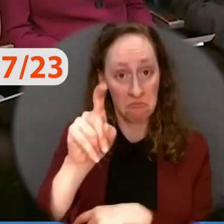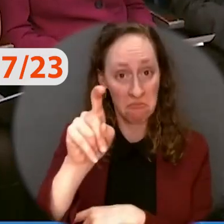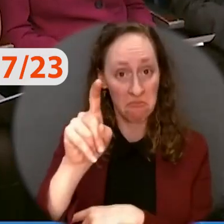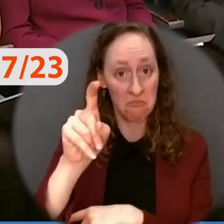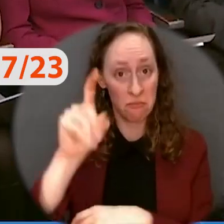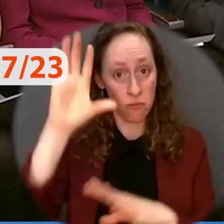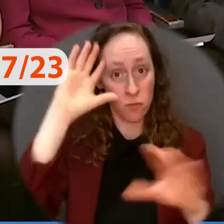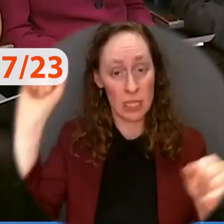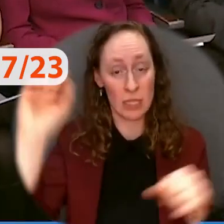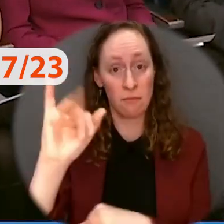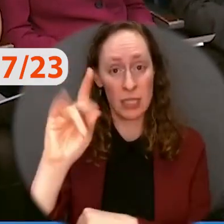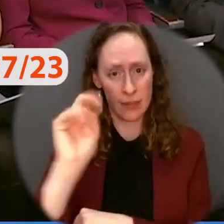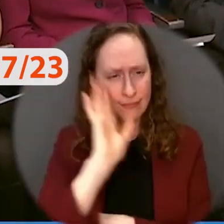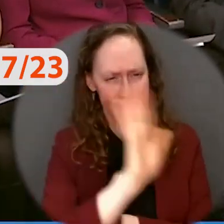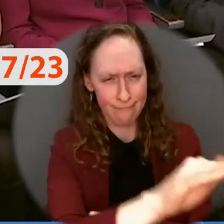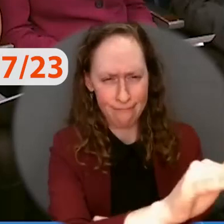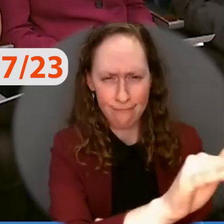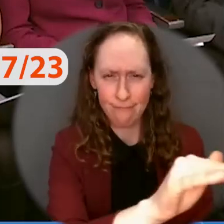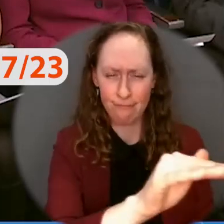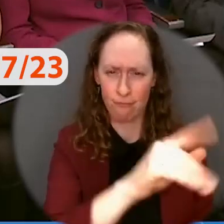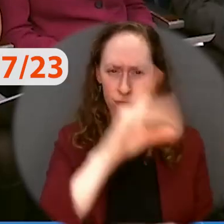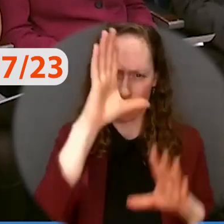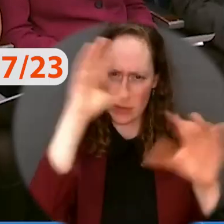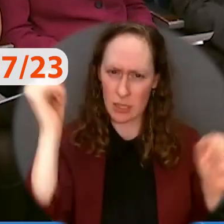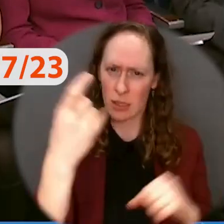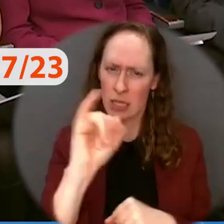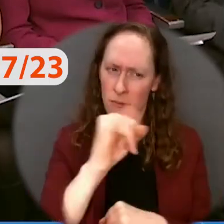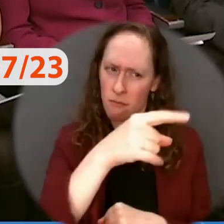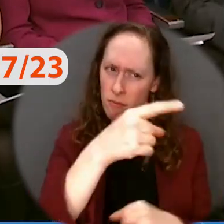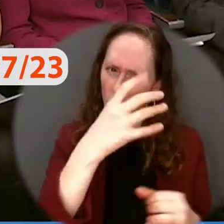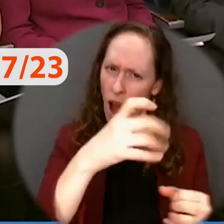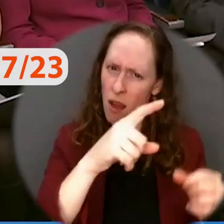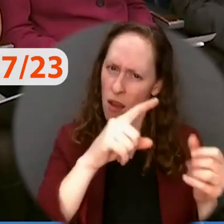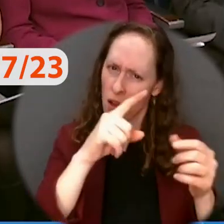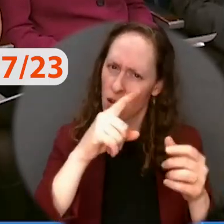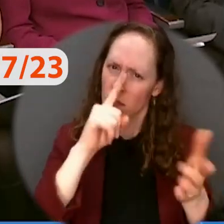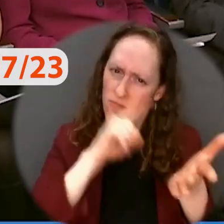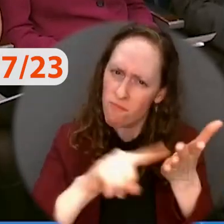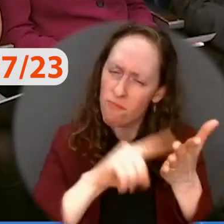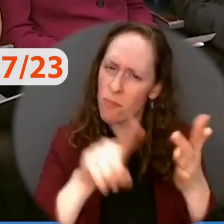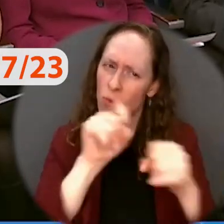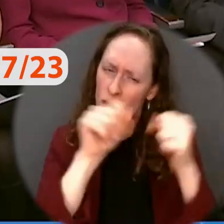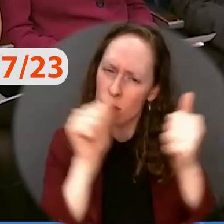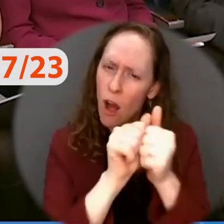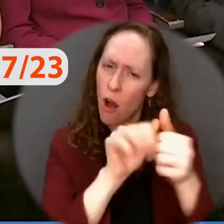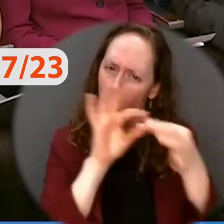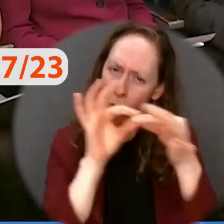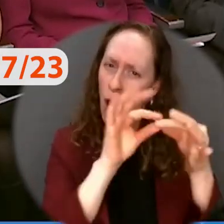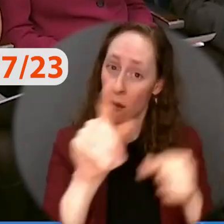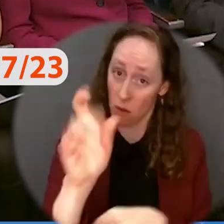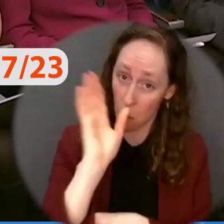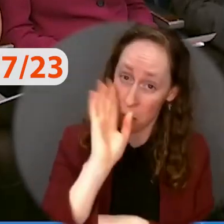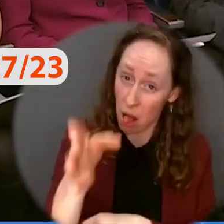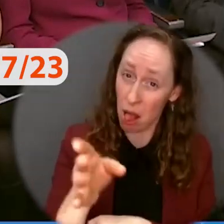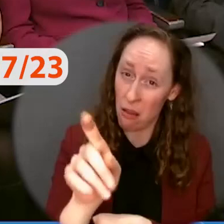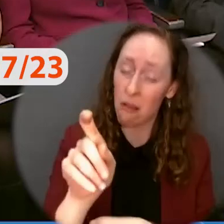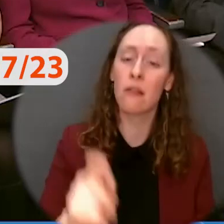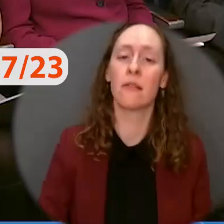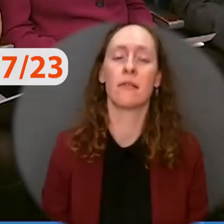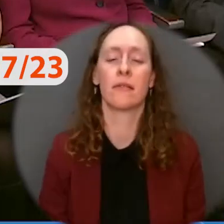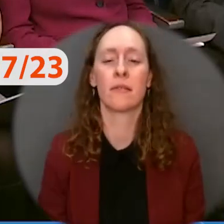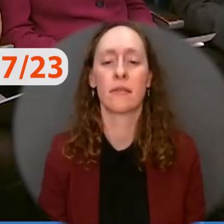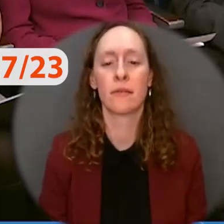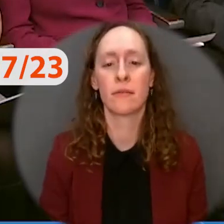cooperate with investigations into the origins of the virus? Or at this point, does the administration believe that